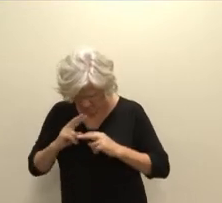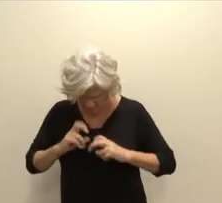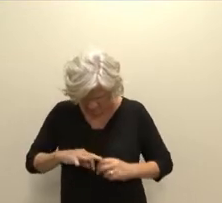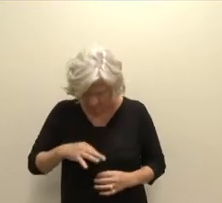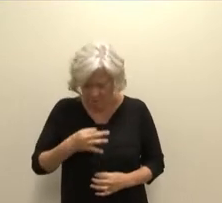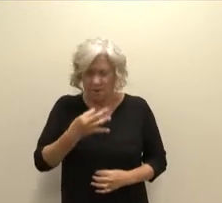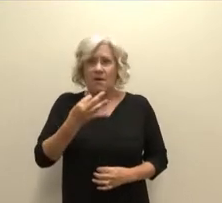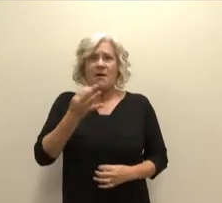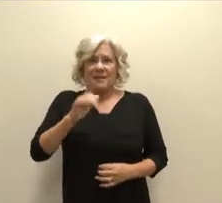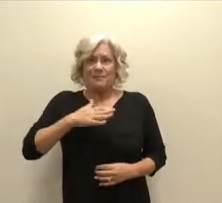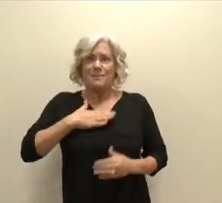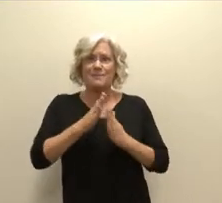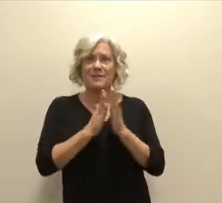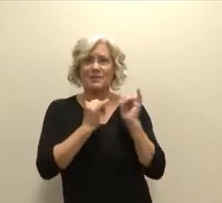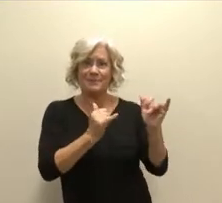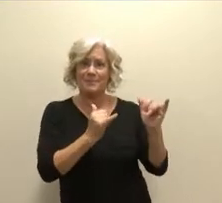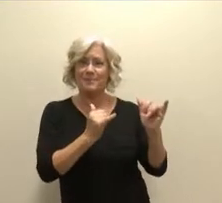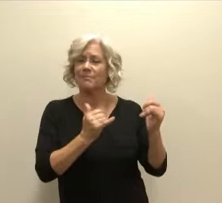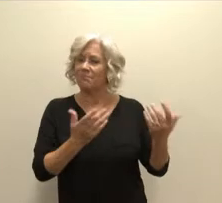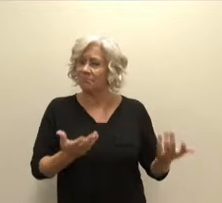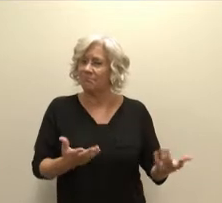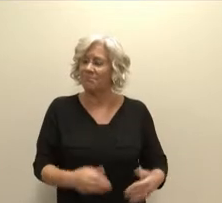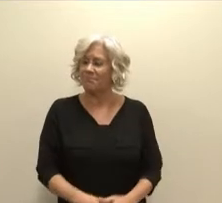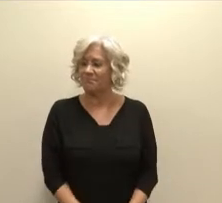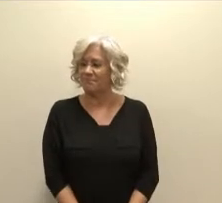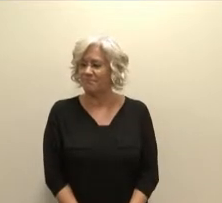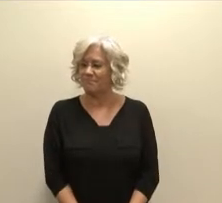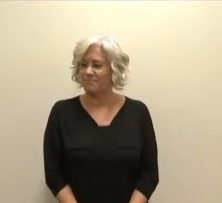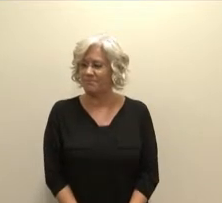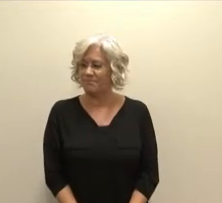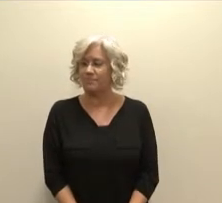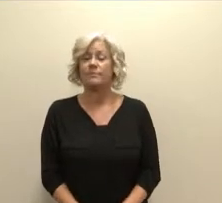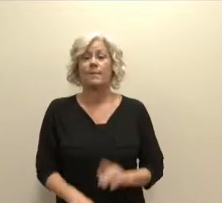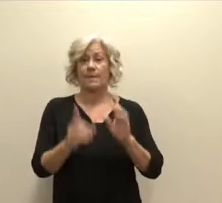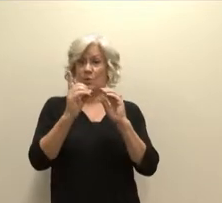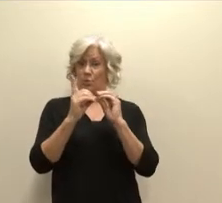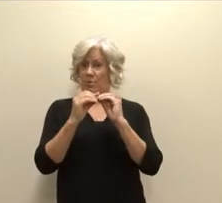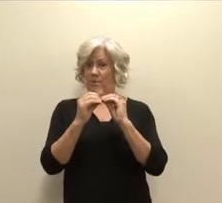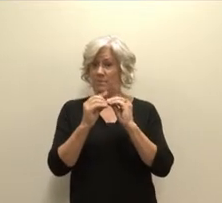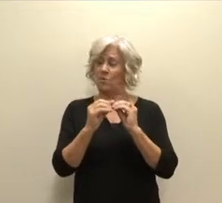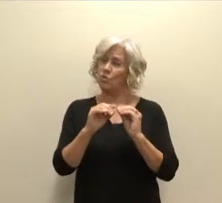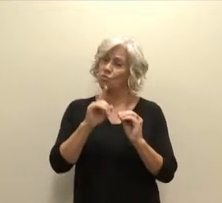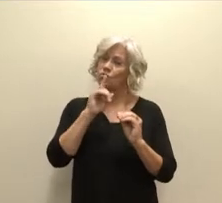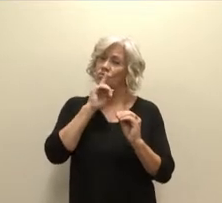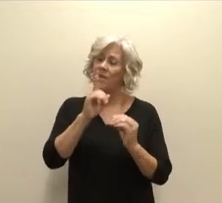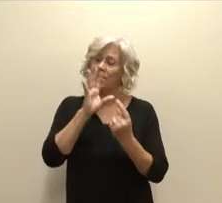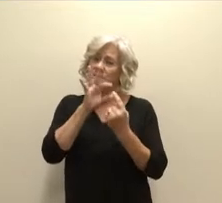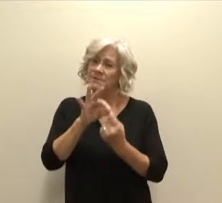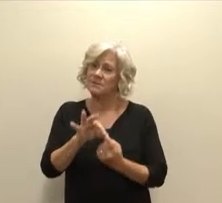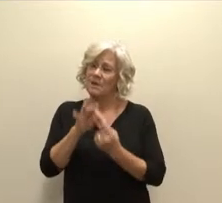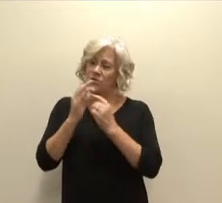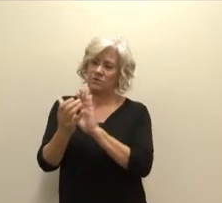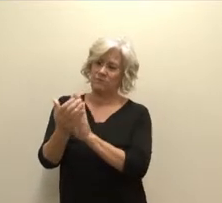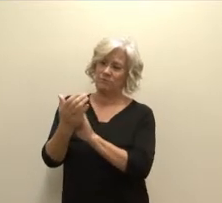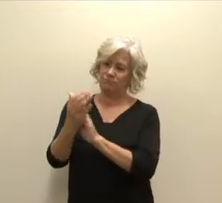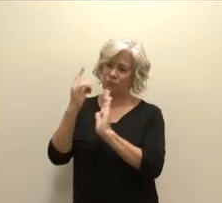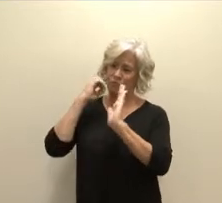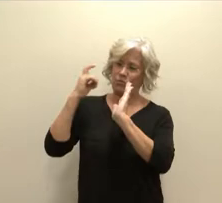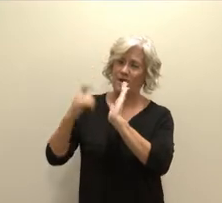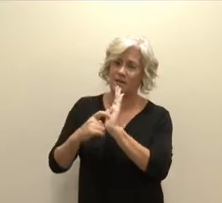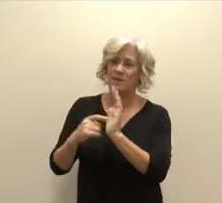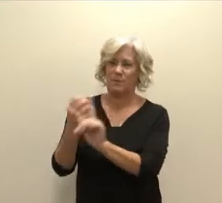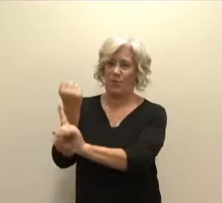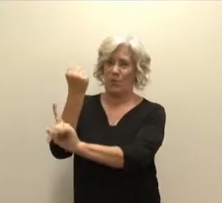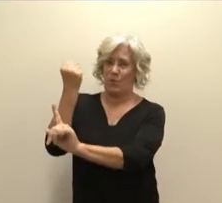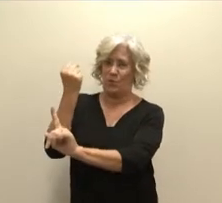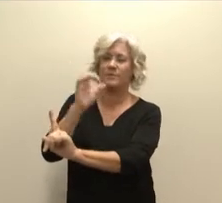own passion and talents. We have one more very special recognition this evening, but before we turn to it, I'd invite